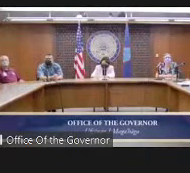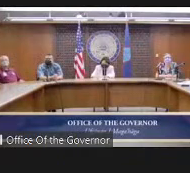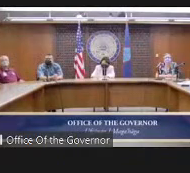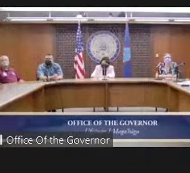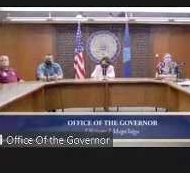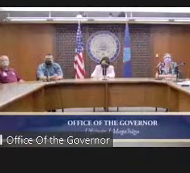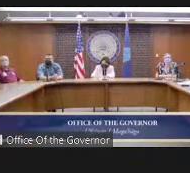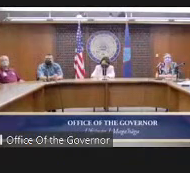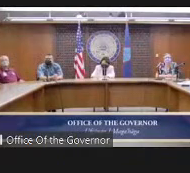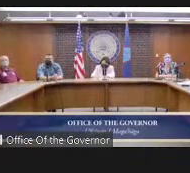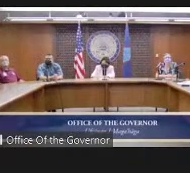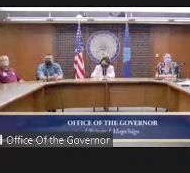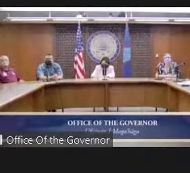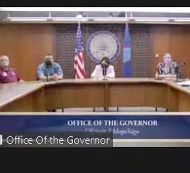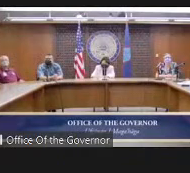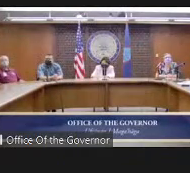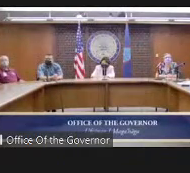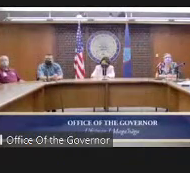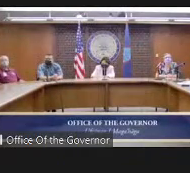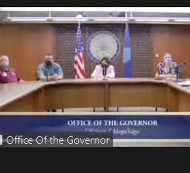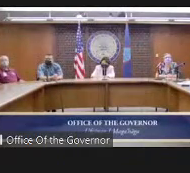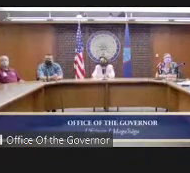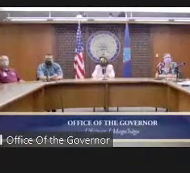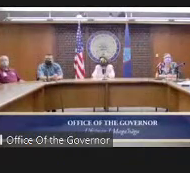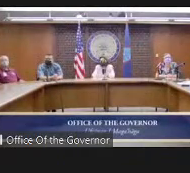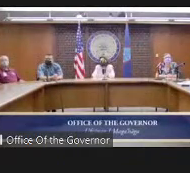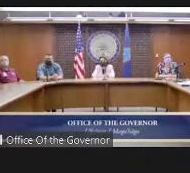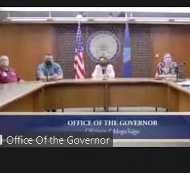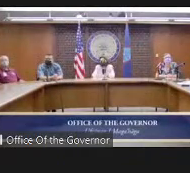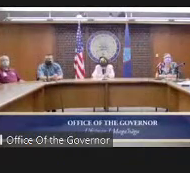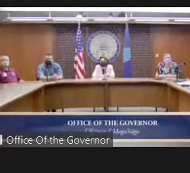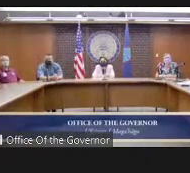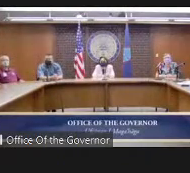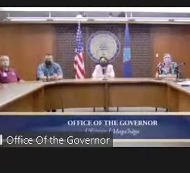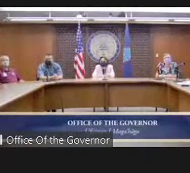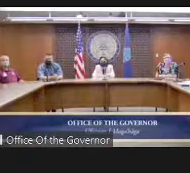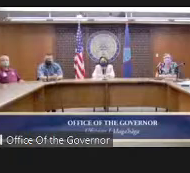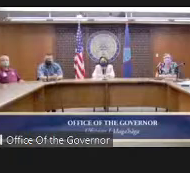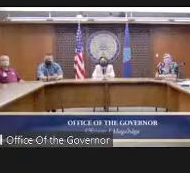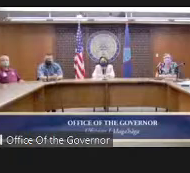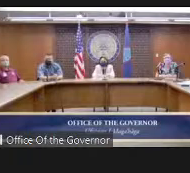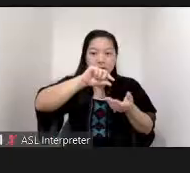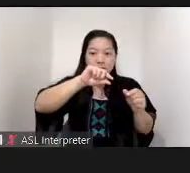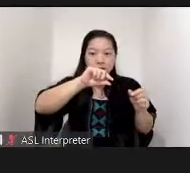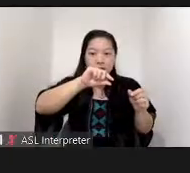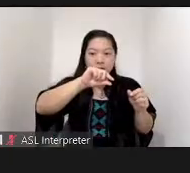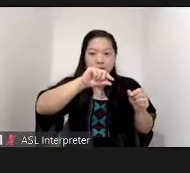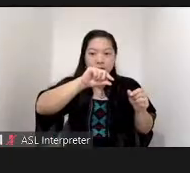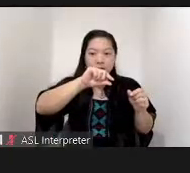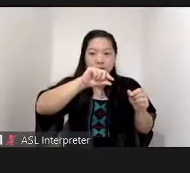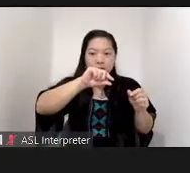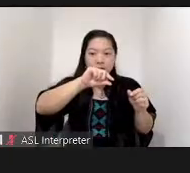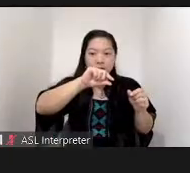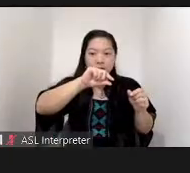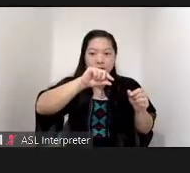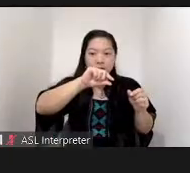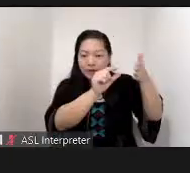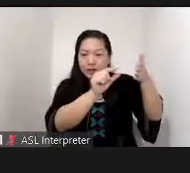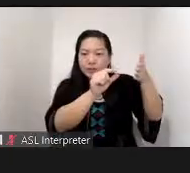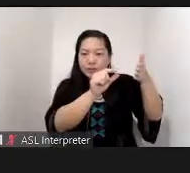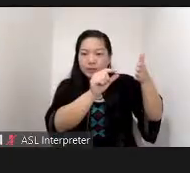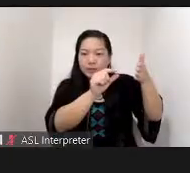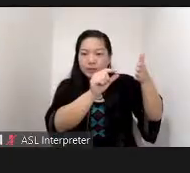Yes, that one right there. Okay, so again, the blue bar chart is the tests and the orange is the